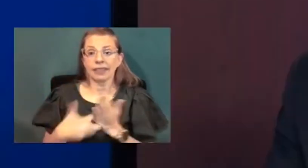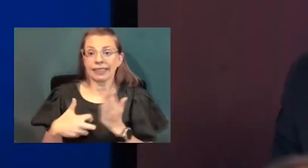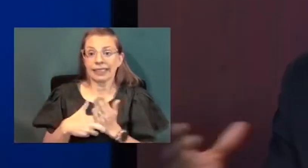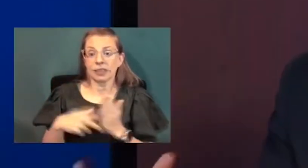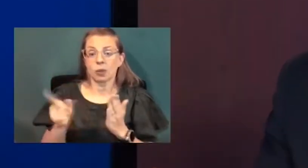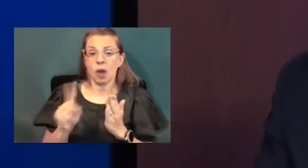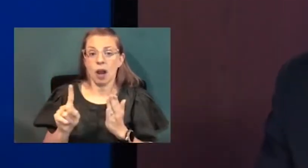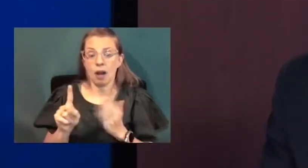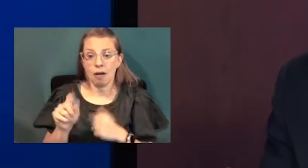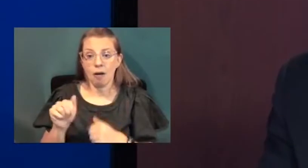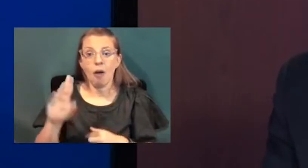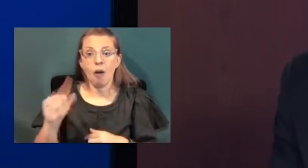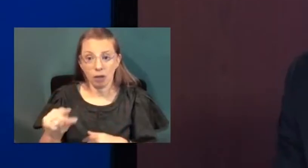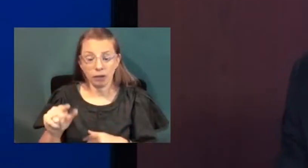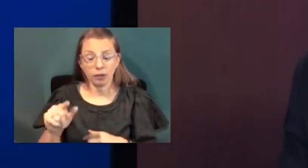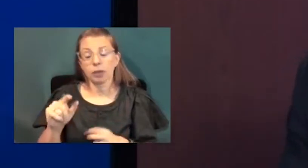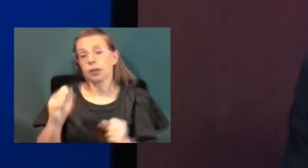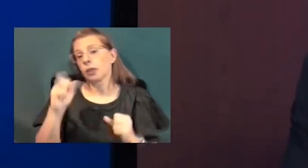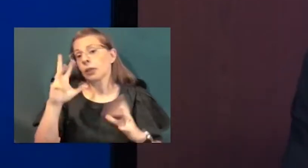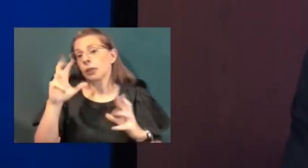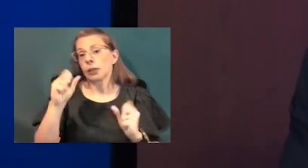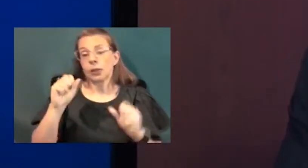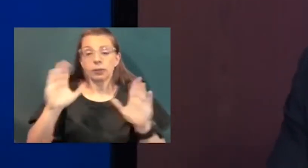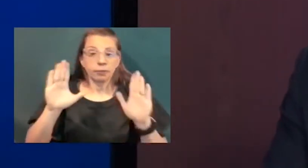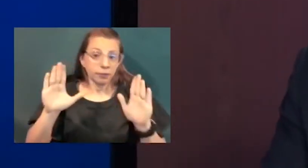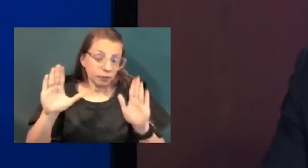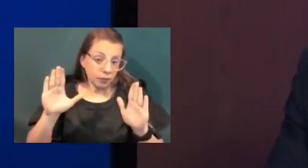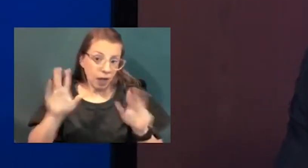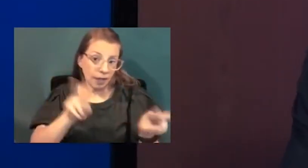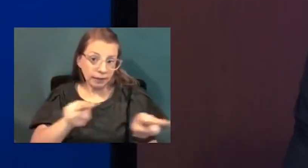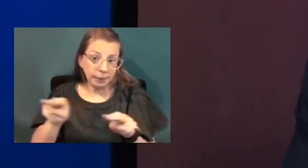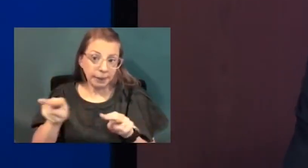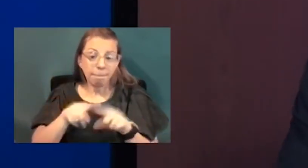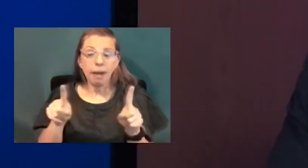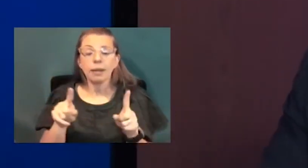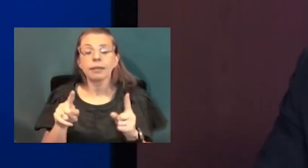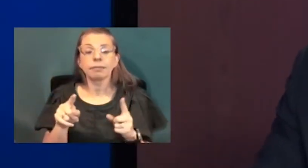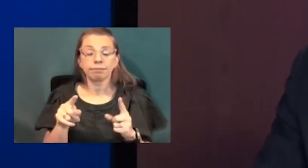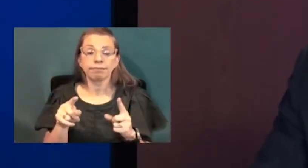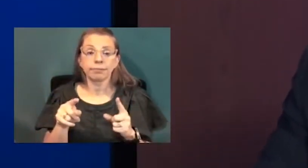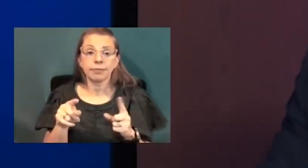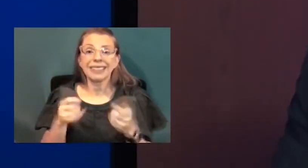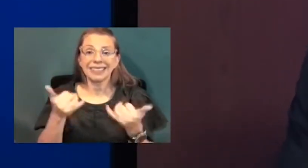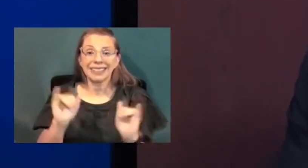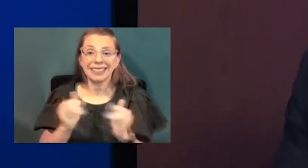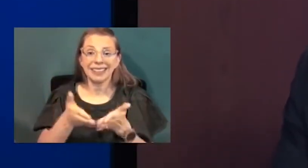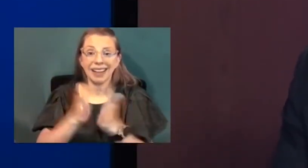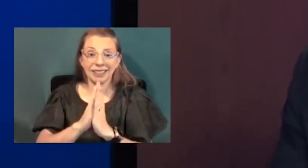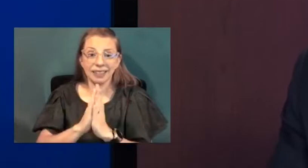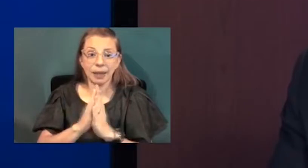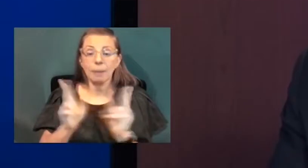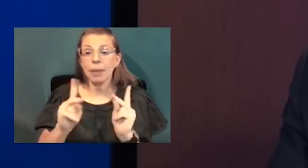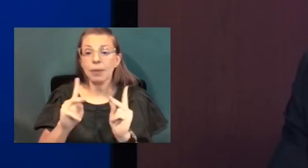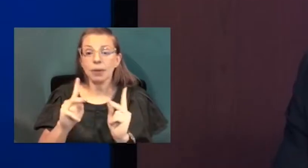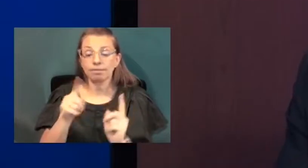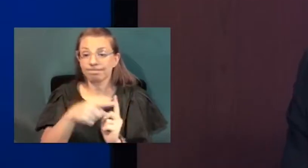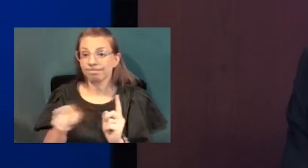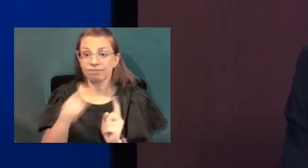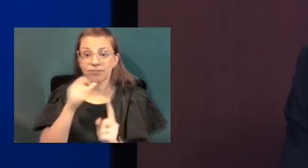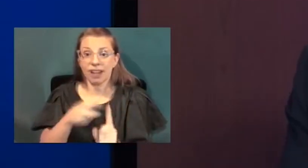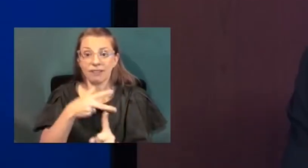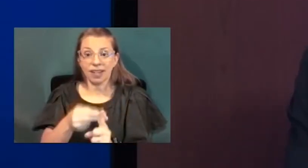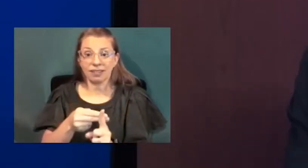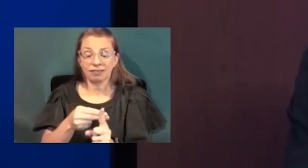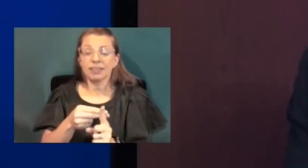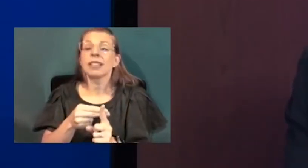It is an exceptional exhibit. I recommend it for all. But I know they're still asking a lot of their visitors, the unvaccinated folks, to make sure you're wearing masks. I